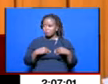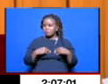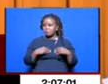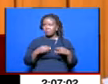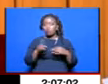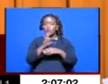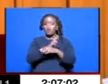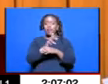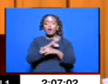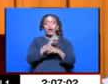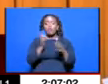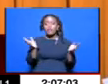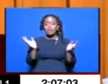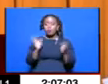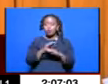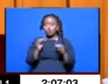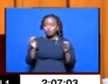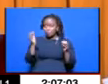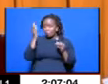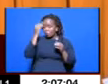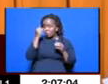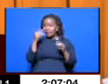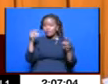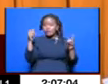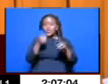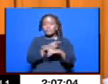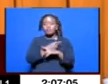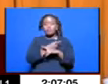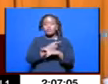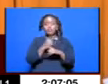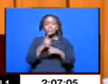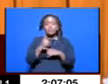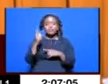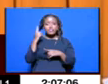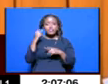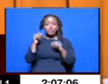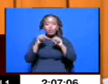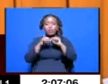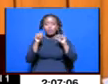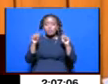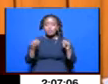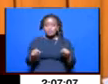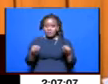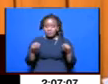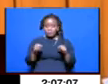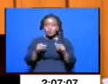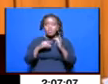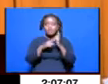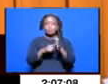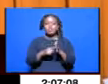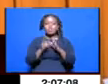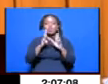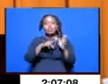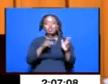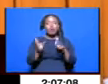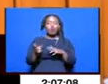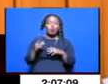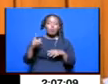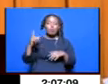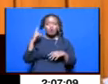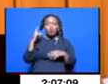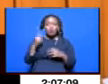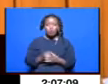applicable due to the differences in legal systems, such as the civil and common law. This is also because